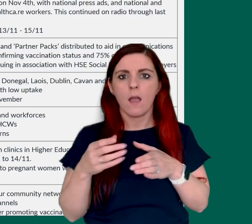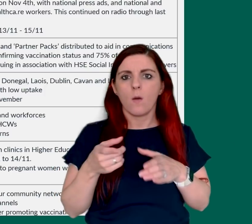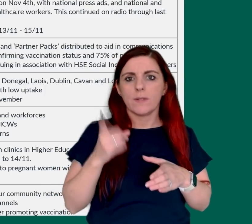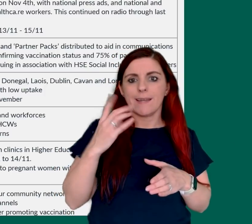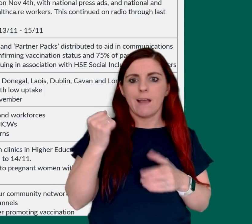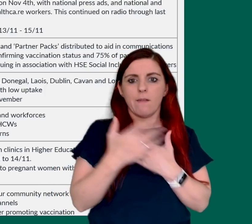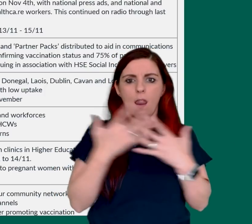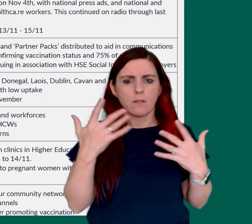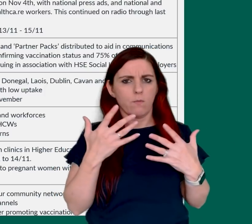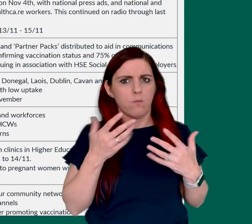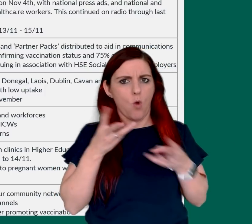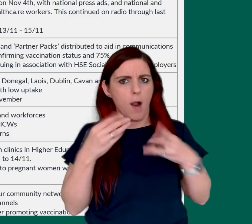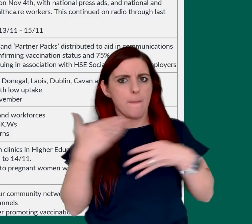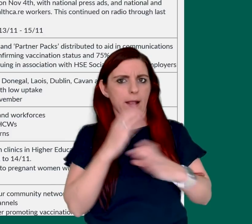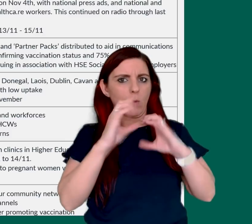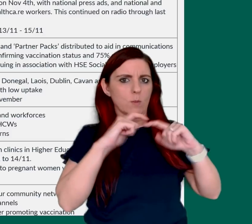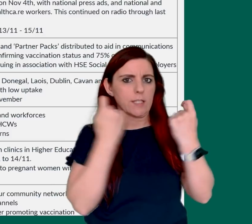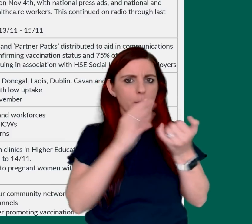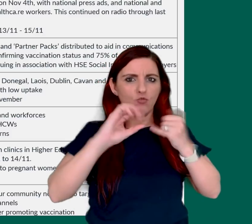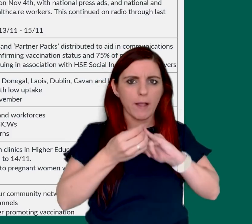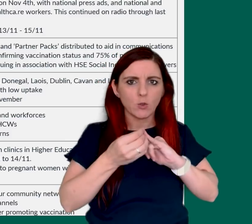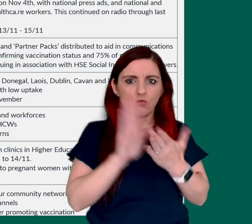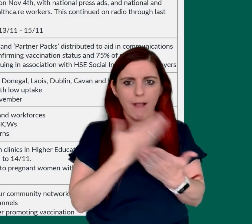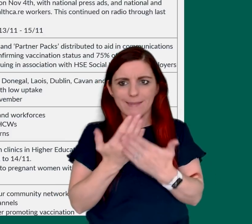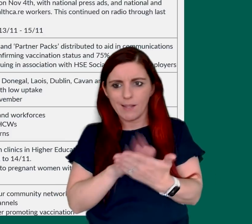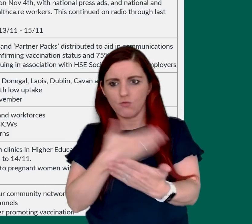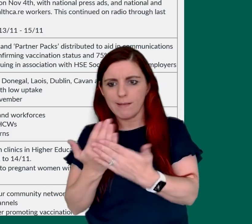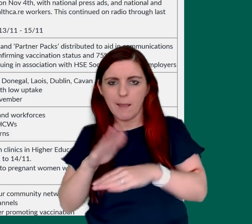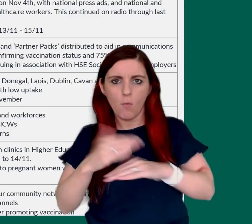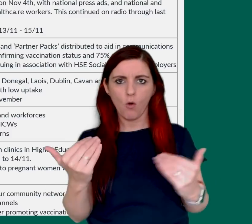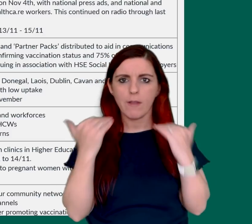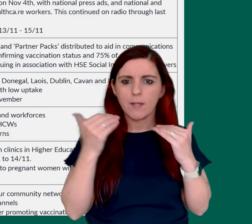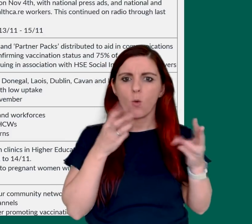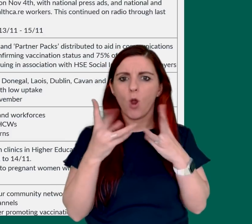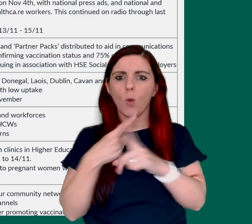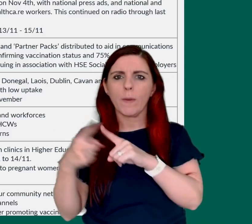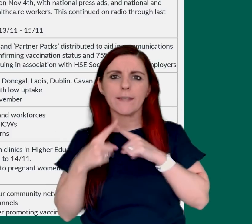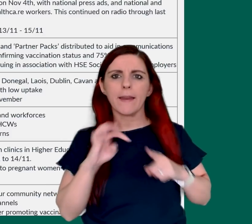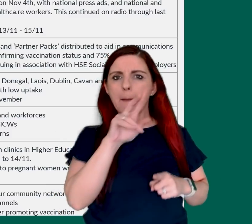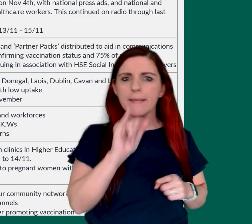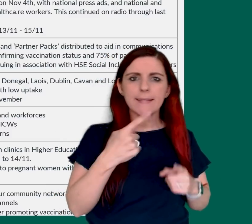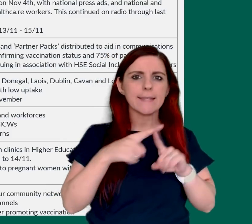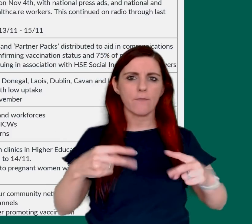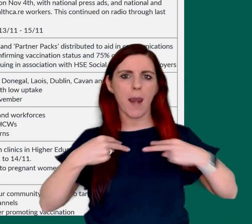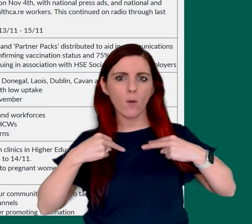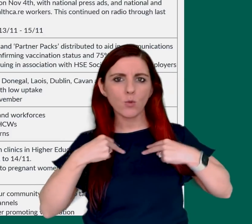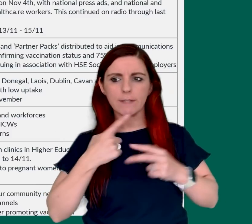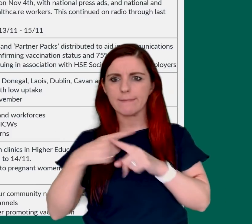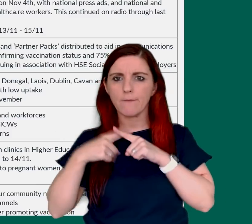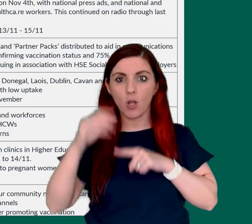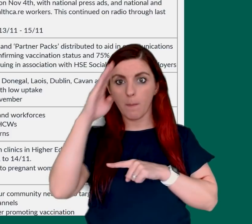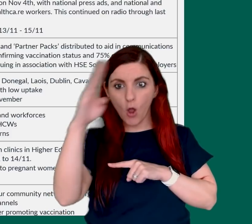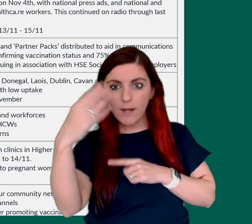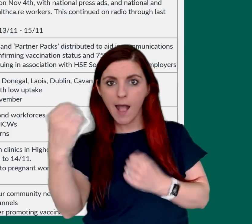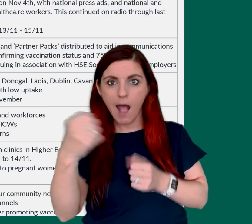of our communication teams, but trying to promote those more widely, working with various embassies, different groups, migrant groups, working with employers who would have a